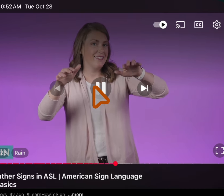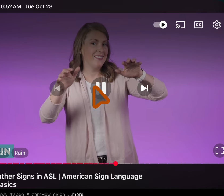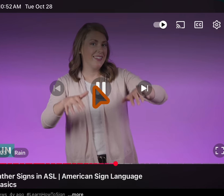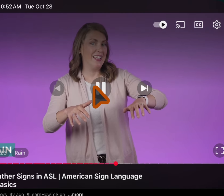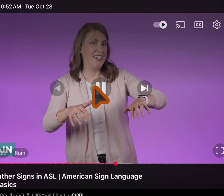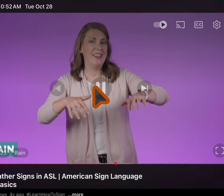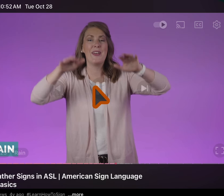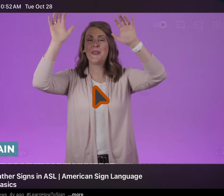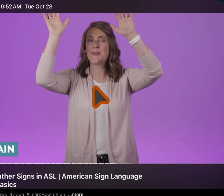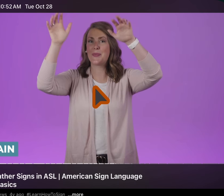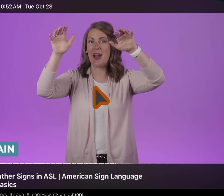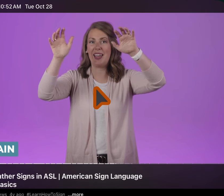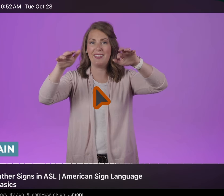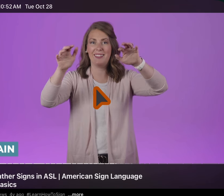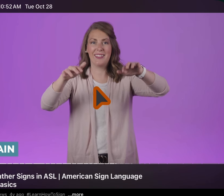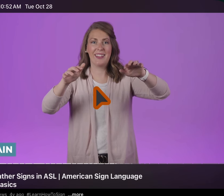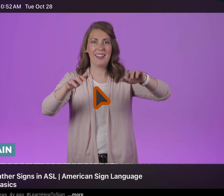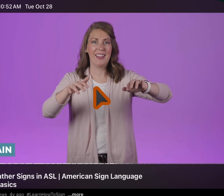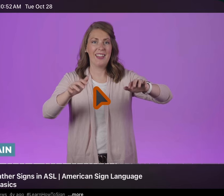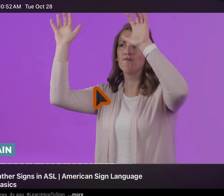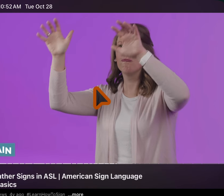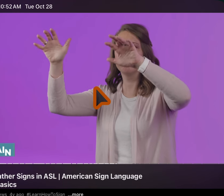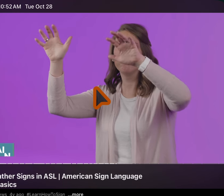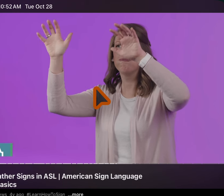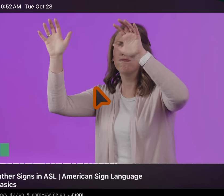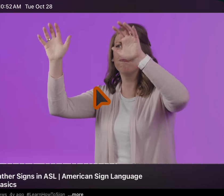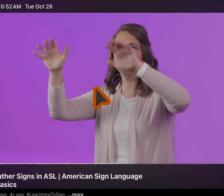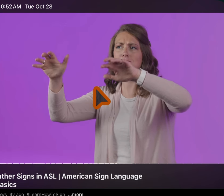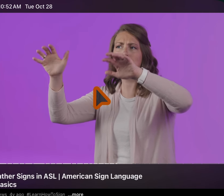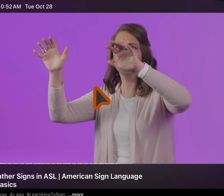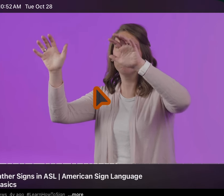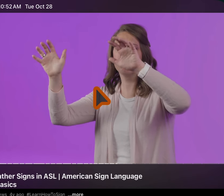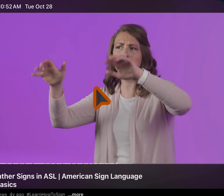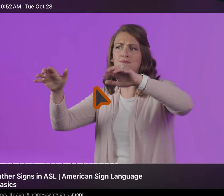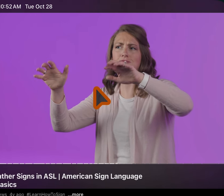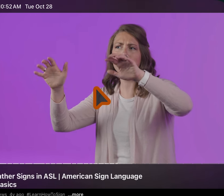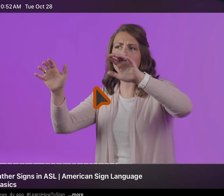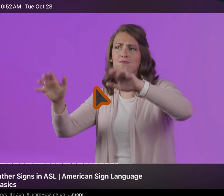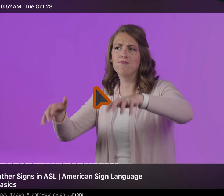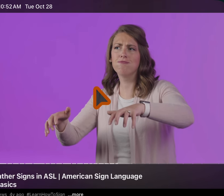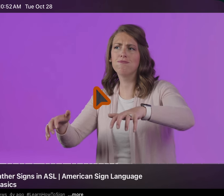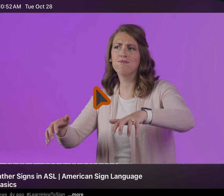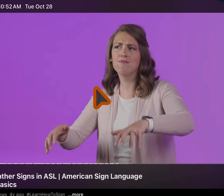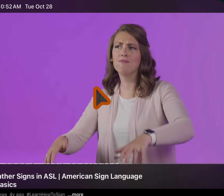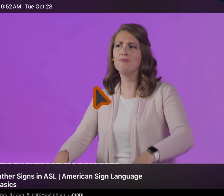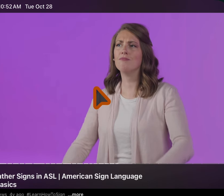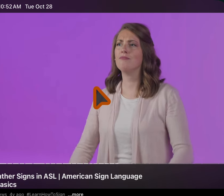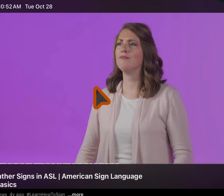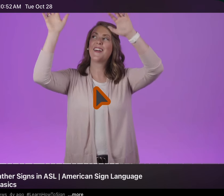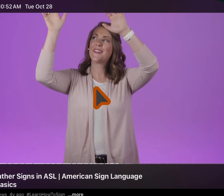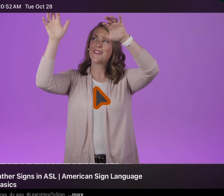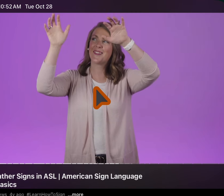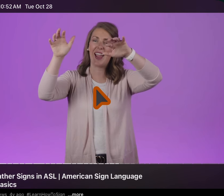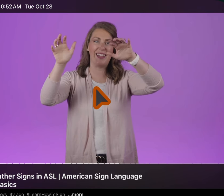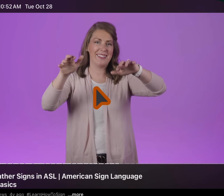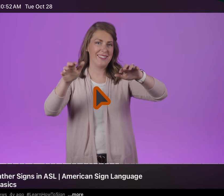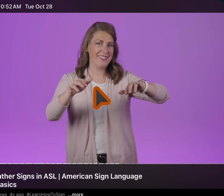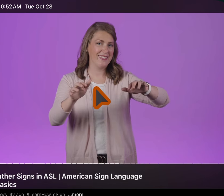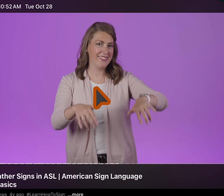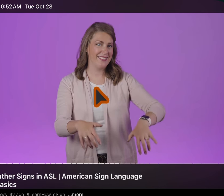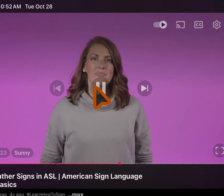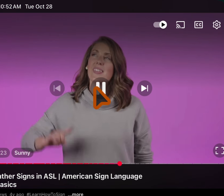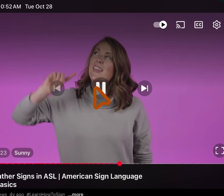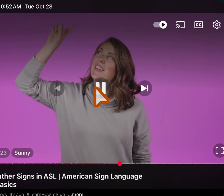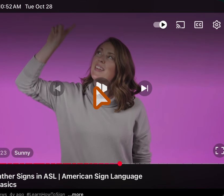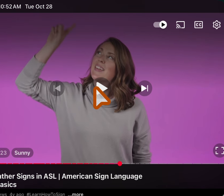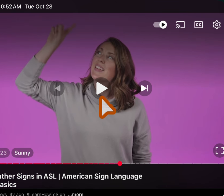Rain, rain. You're showing the raindrops falling down. Rain.